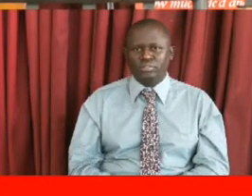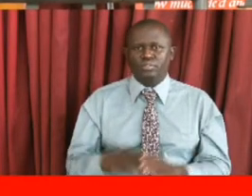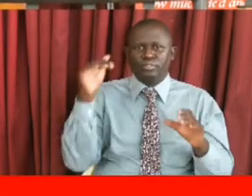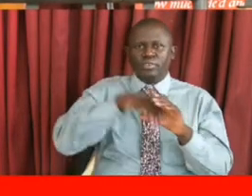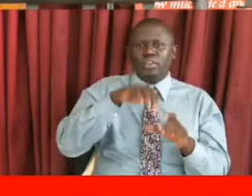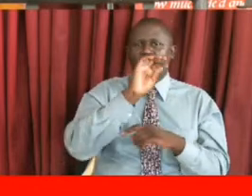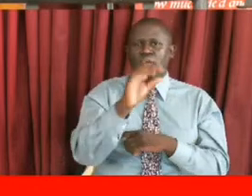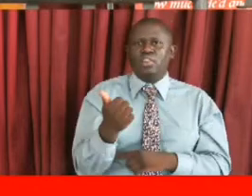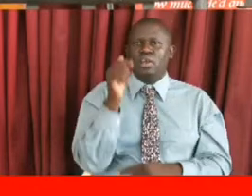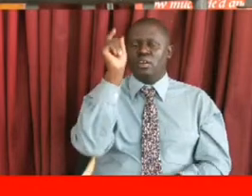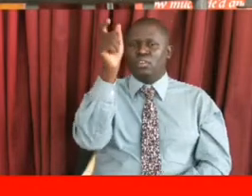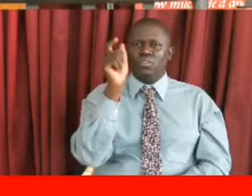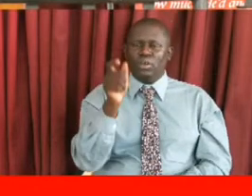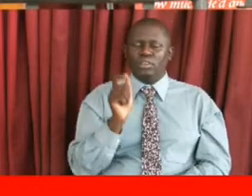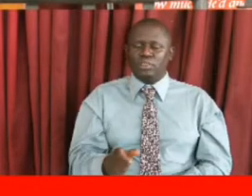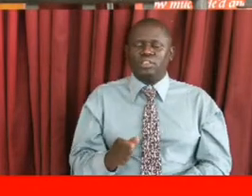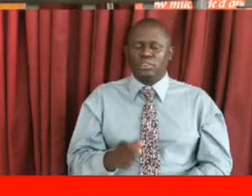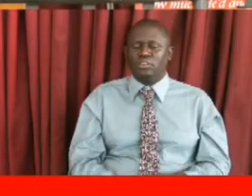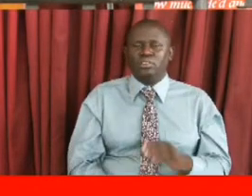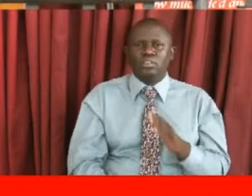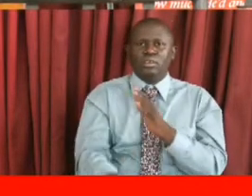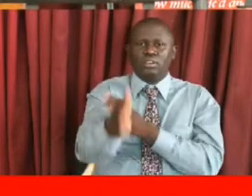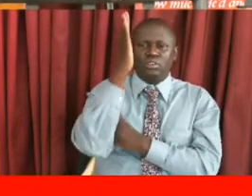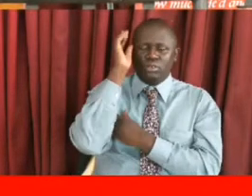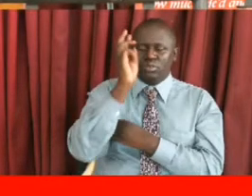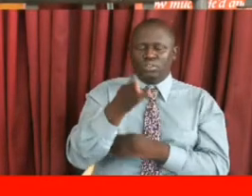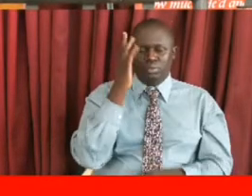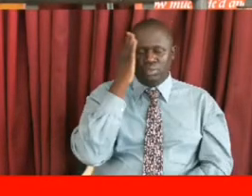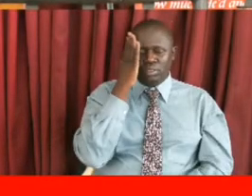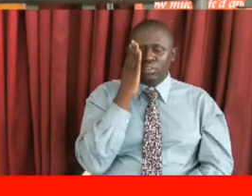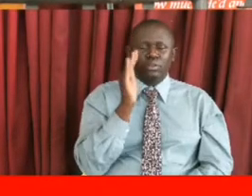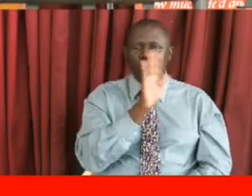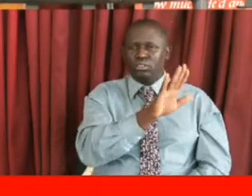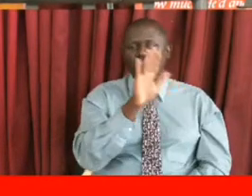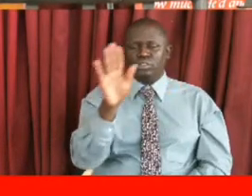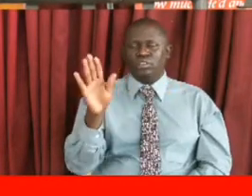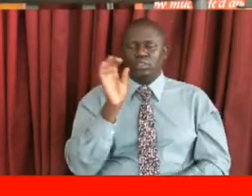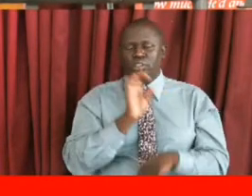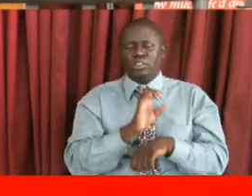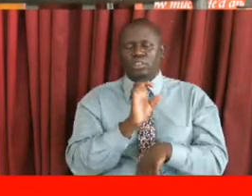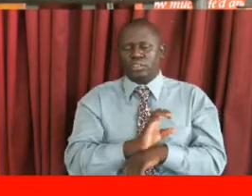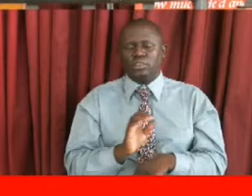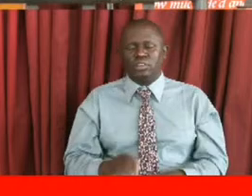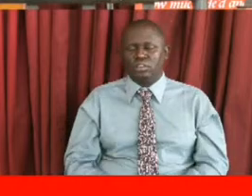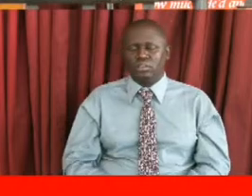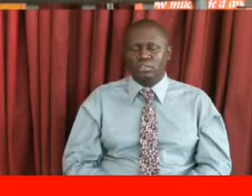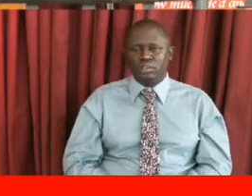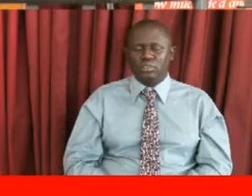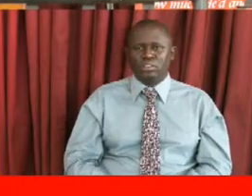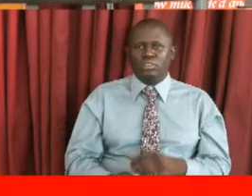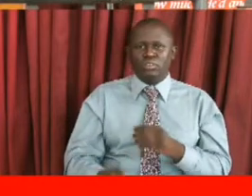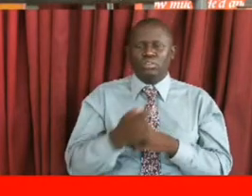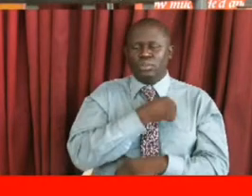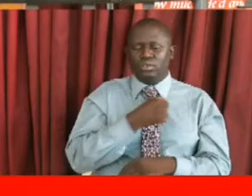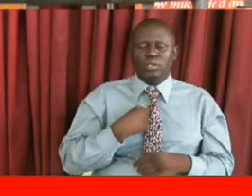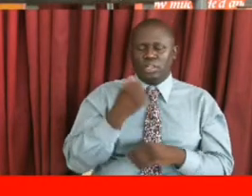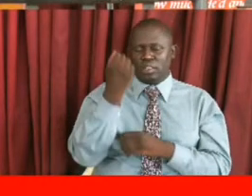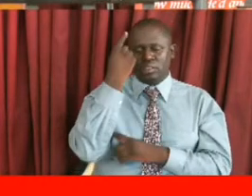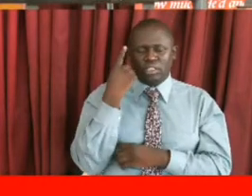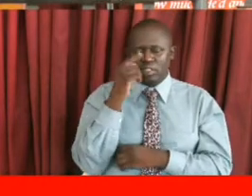other words God will be known to his church we will understand John